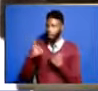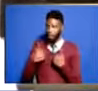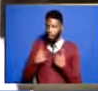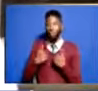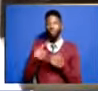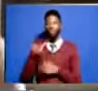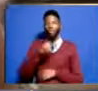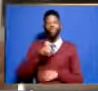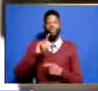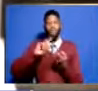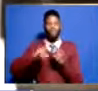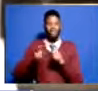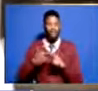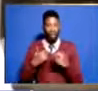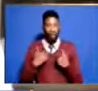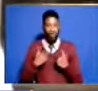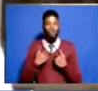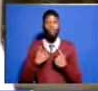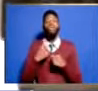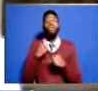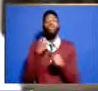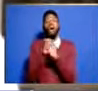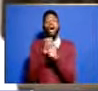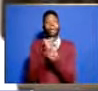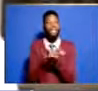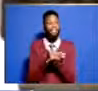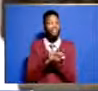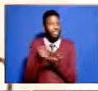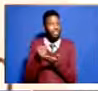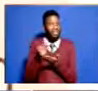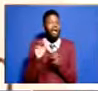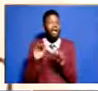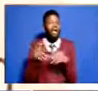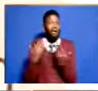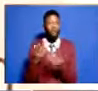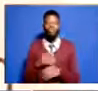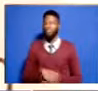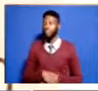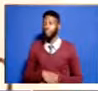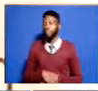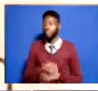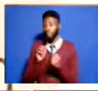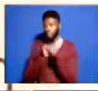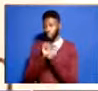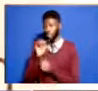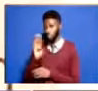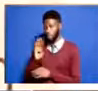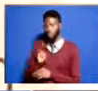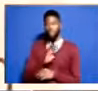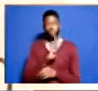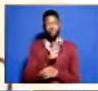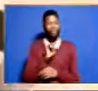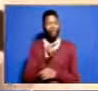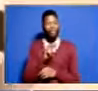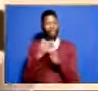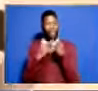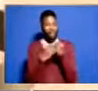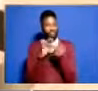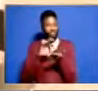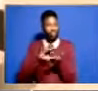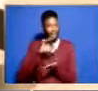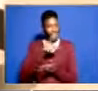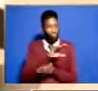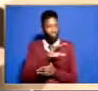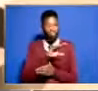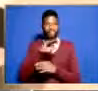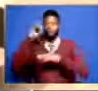standards on the efficiency of the cook stoves. Of the 15 billion shillings, 4.8 is said to go towards